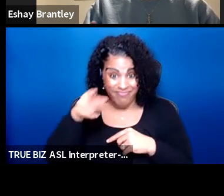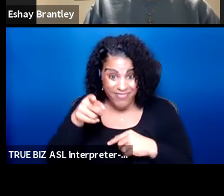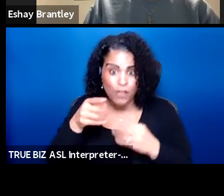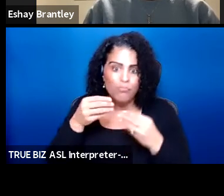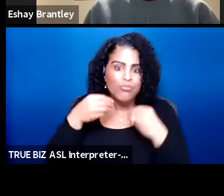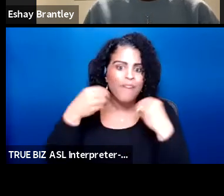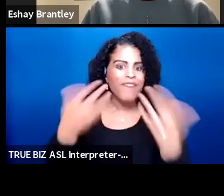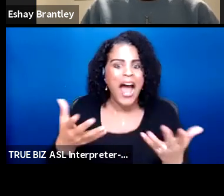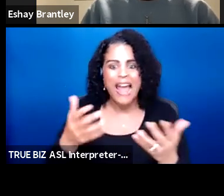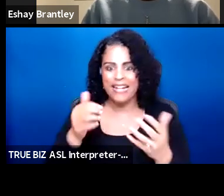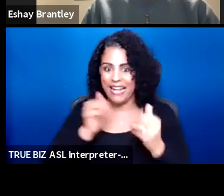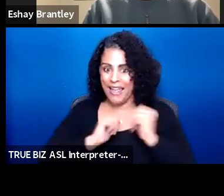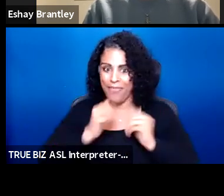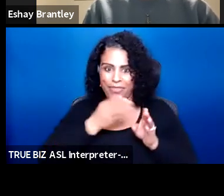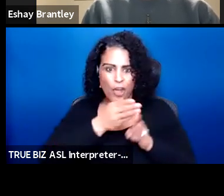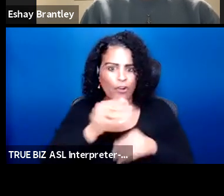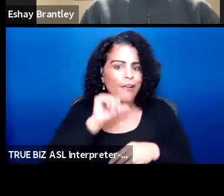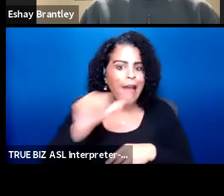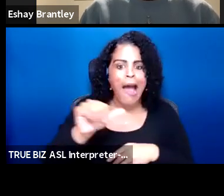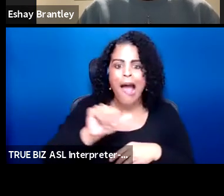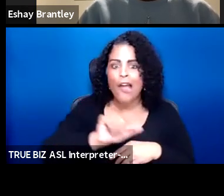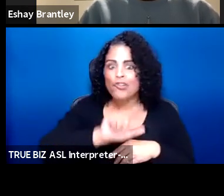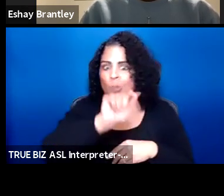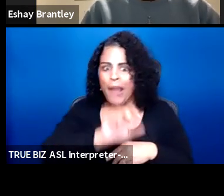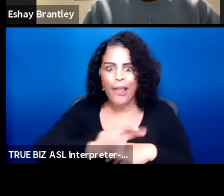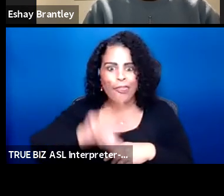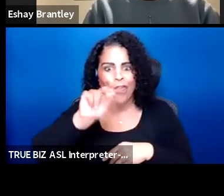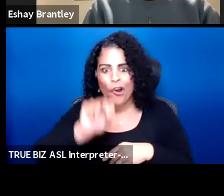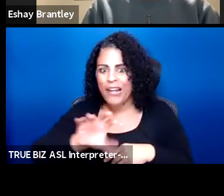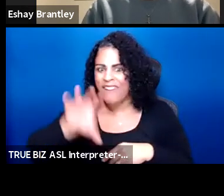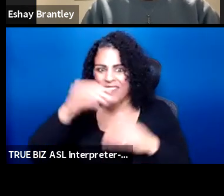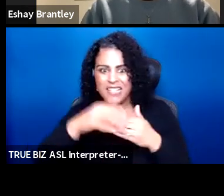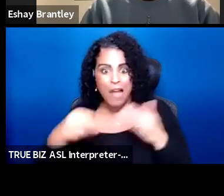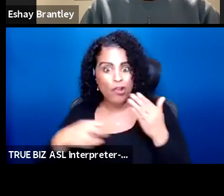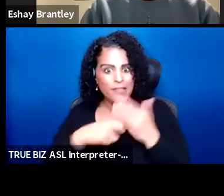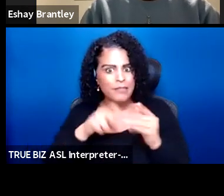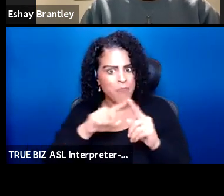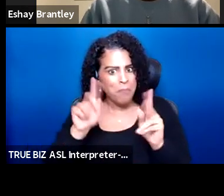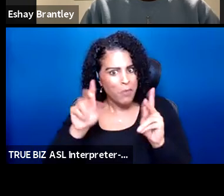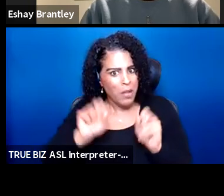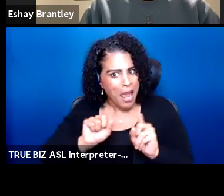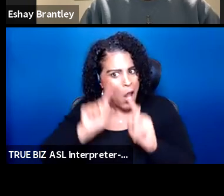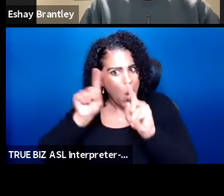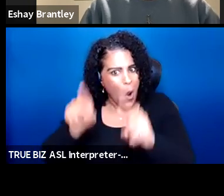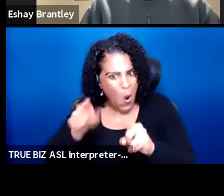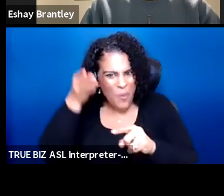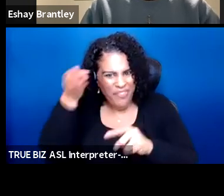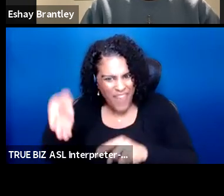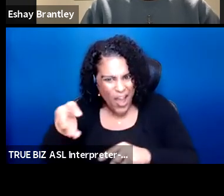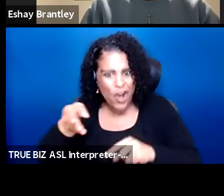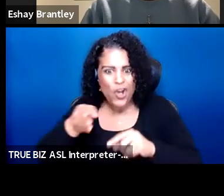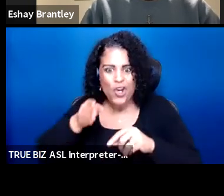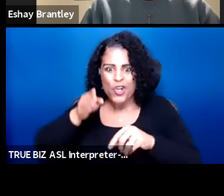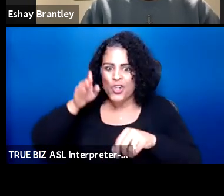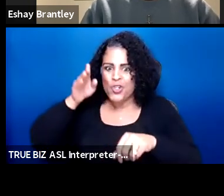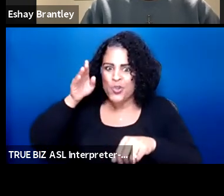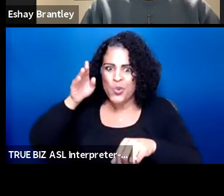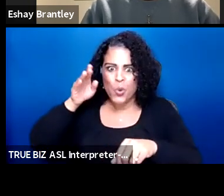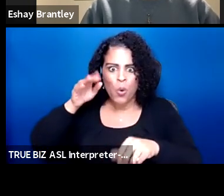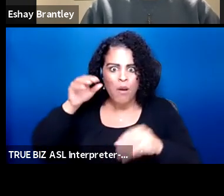not on a $20 to $50 ticket, but something that people can go to touch closer